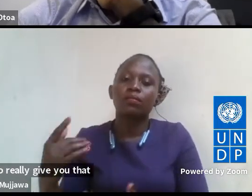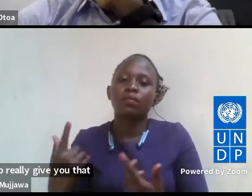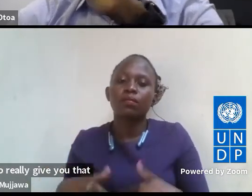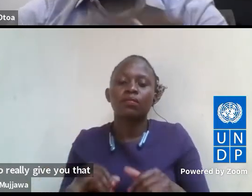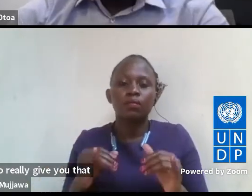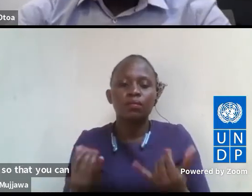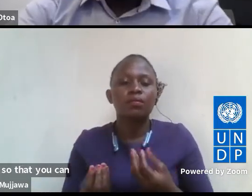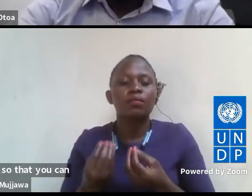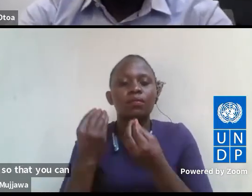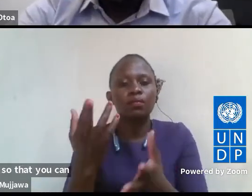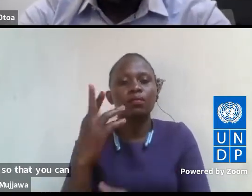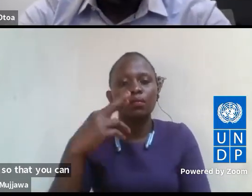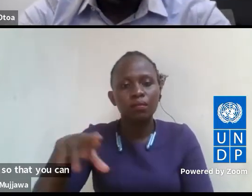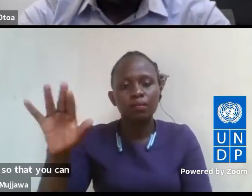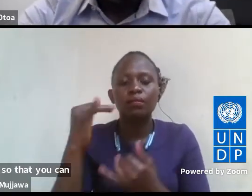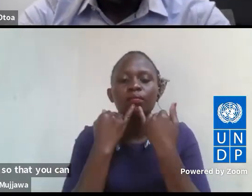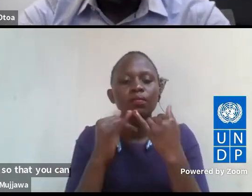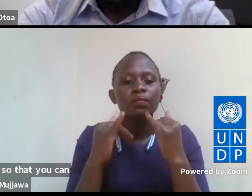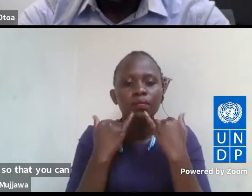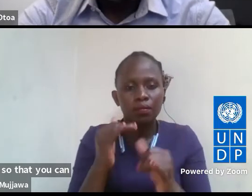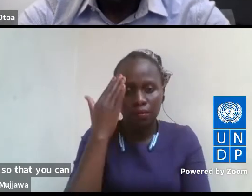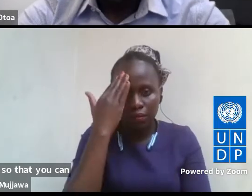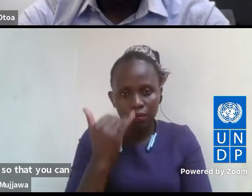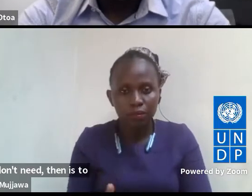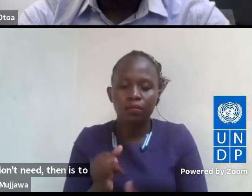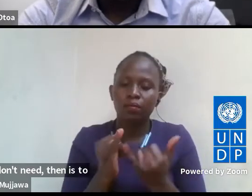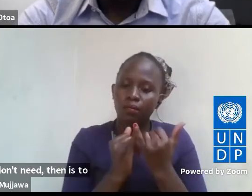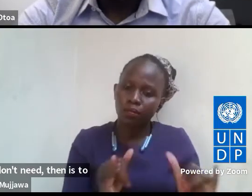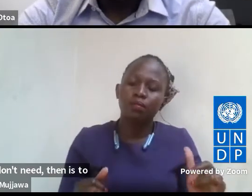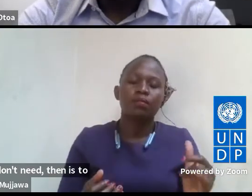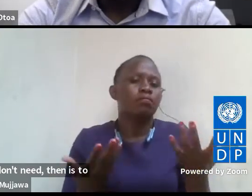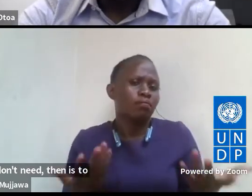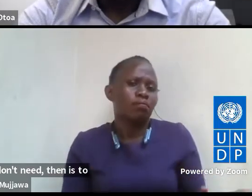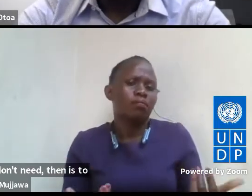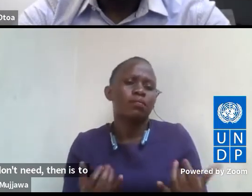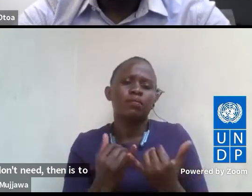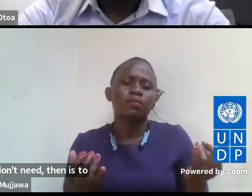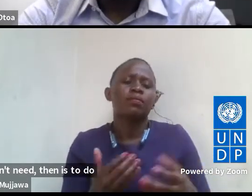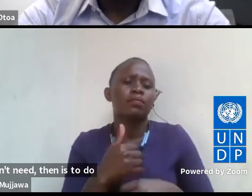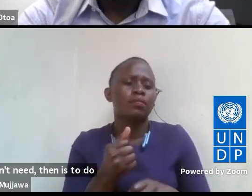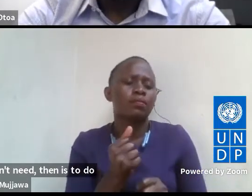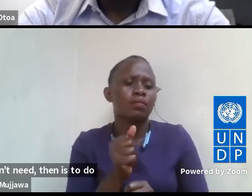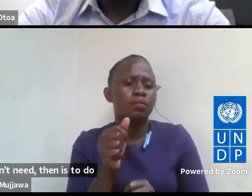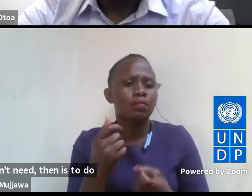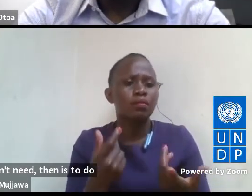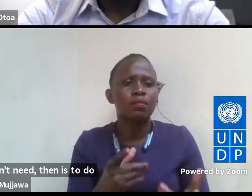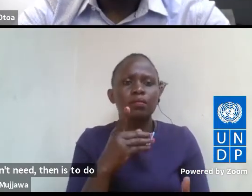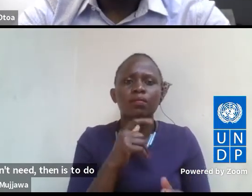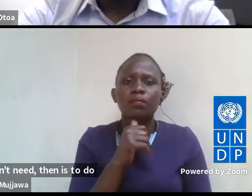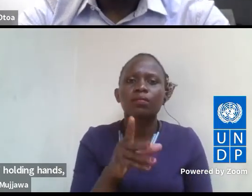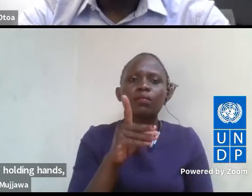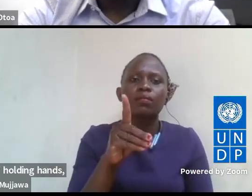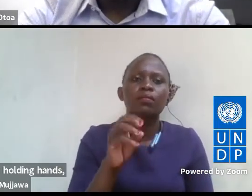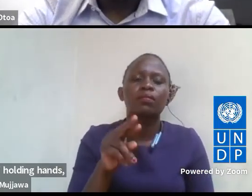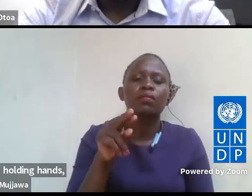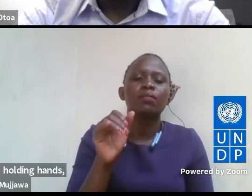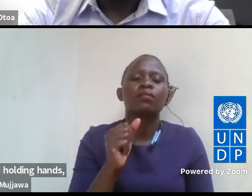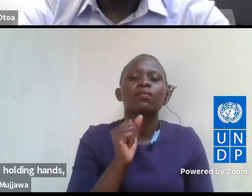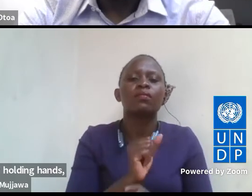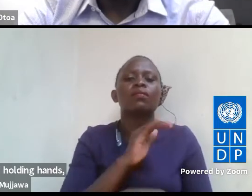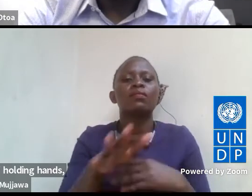independently make a case. We don't need Dennis to do all this all the time of holding hands, you know. If you help someone through the